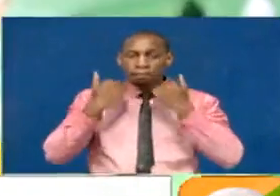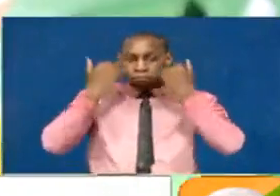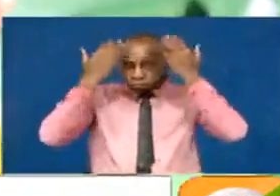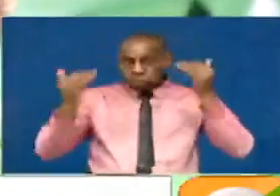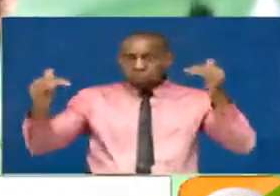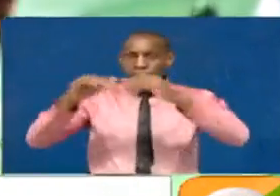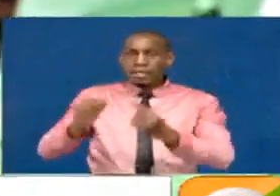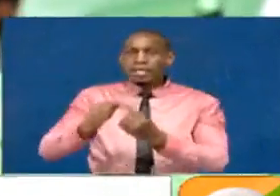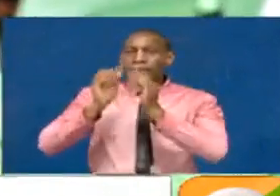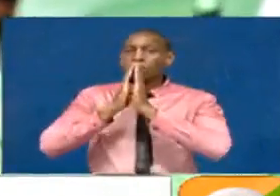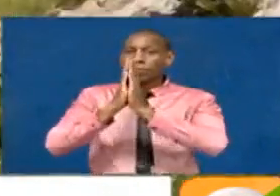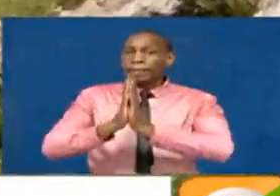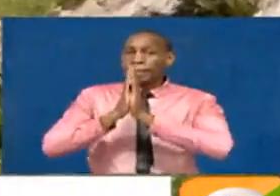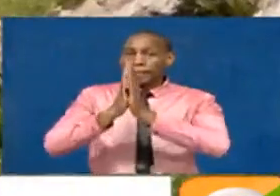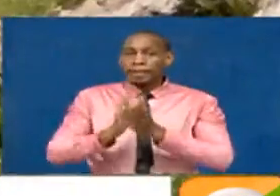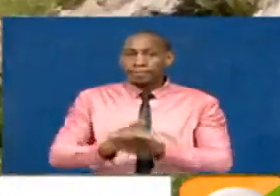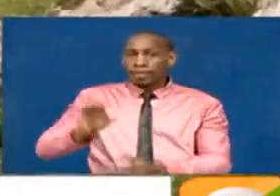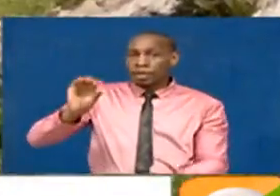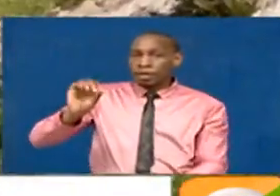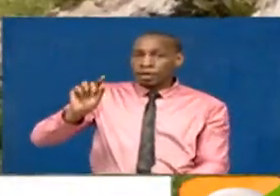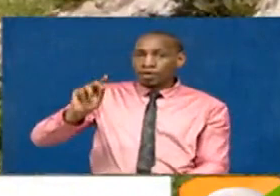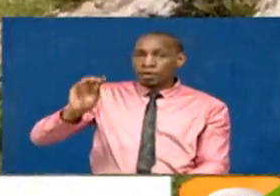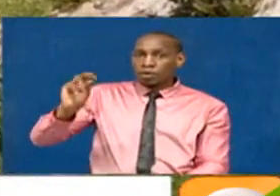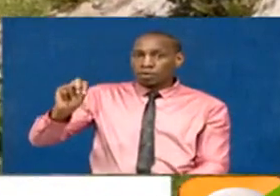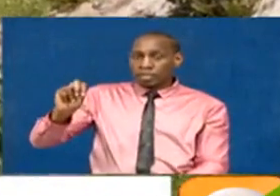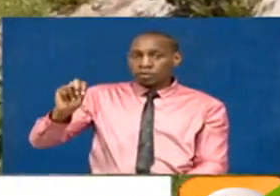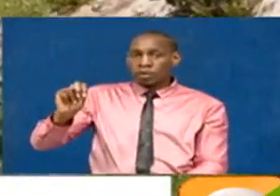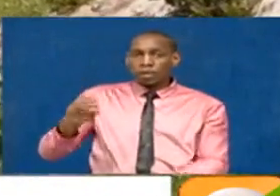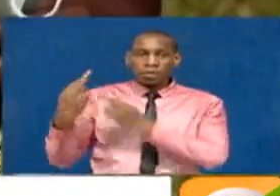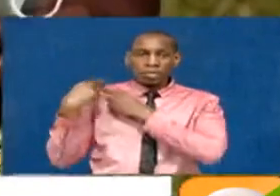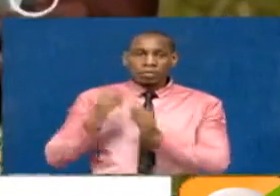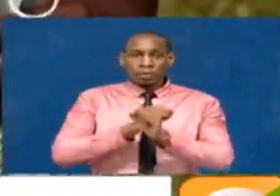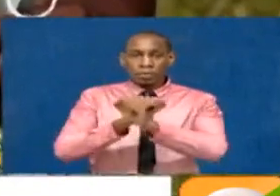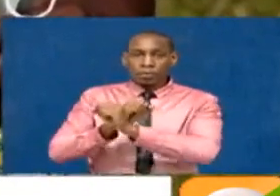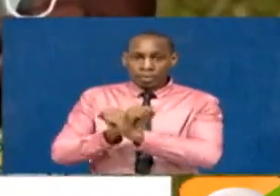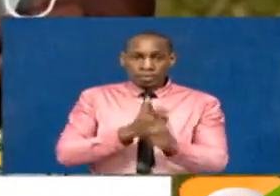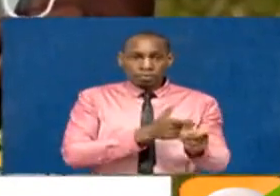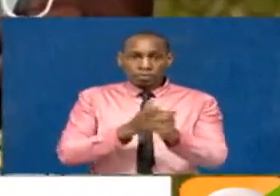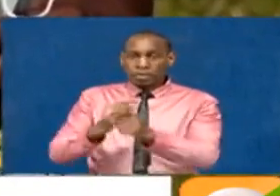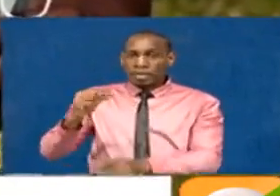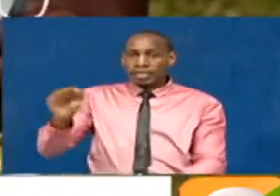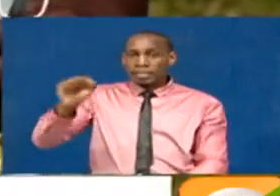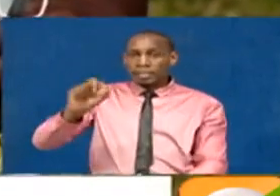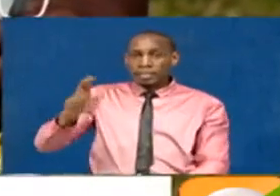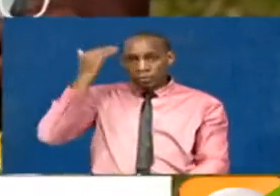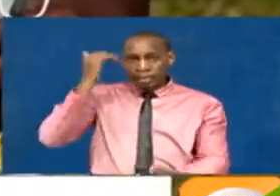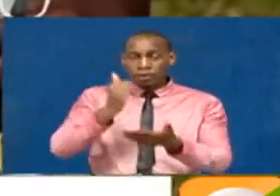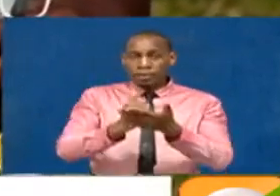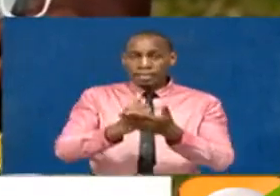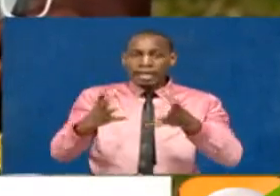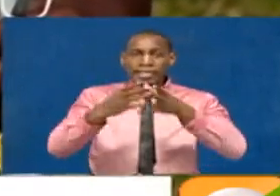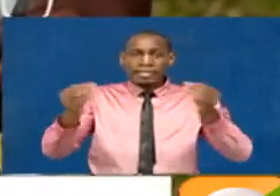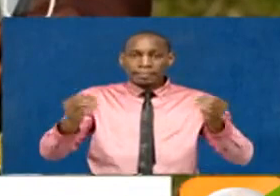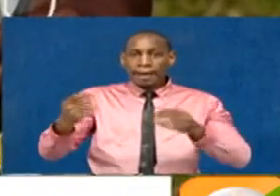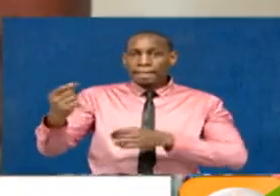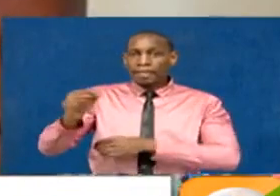gathered for a special prayer. Joseph Otieno, who was in charge of armory at the General Service Unit headquarters in Ruaraka, has been